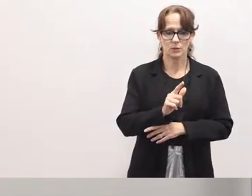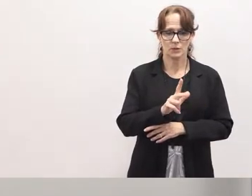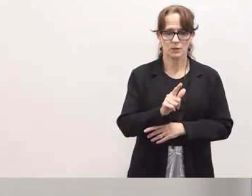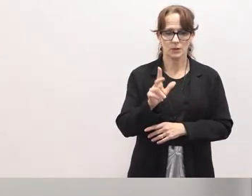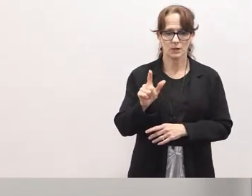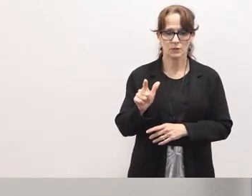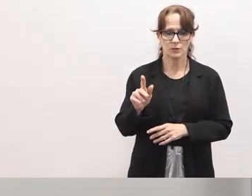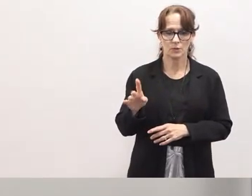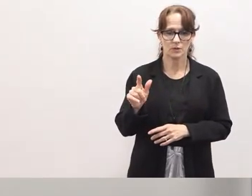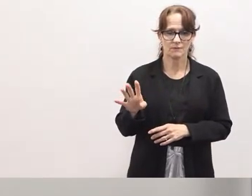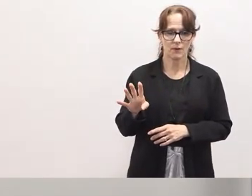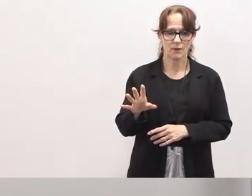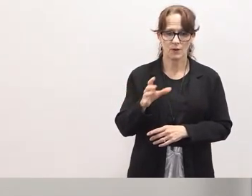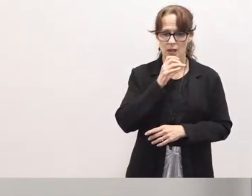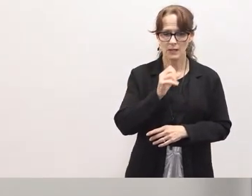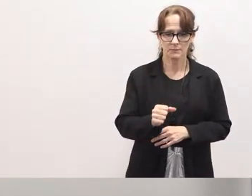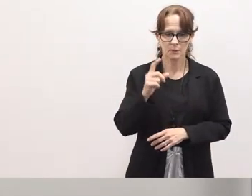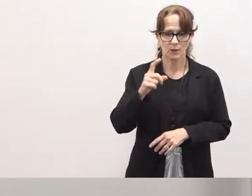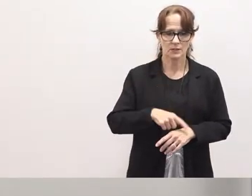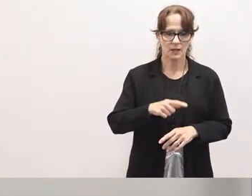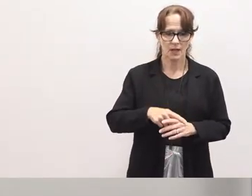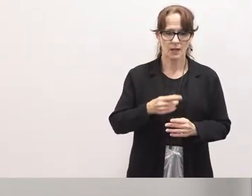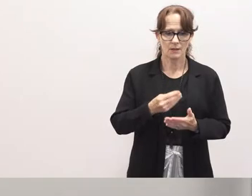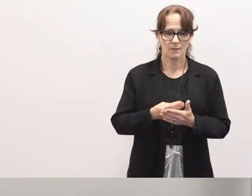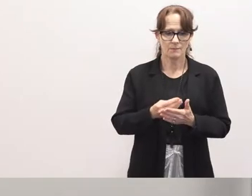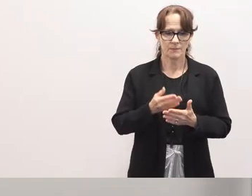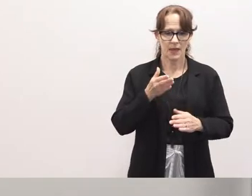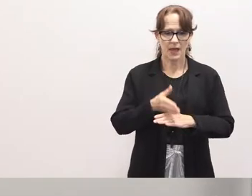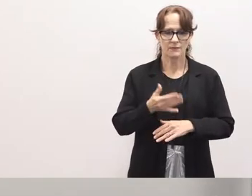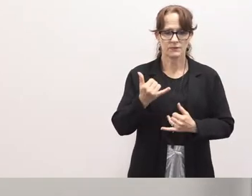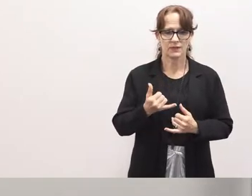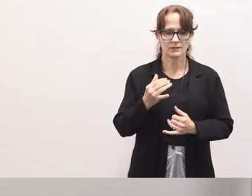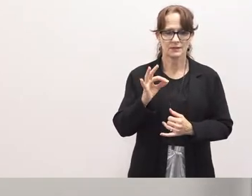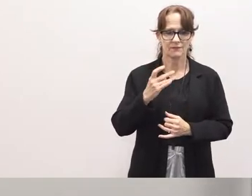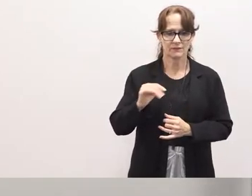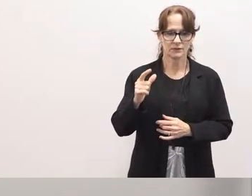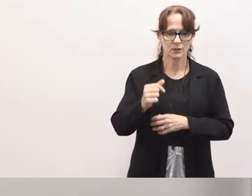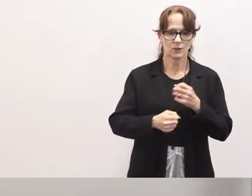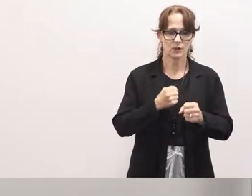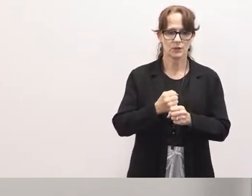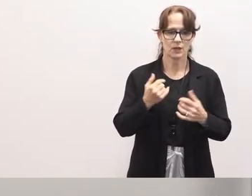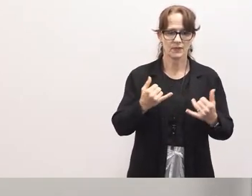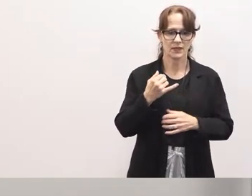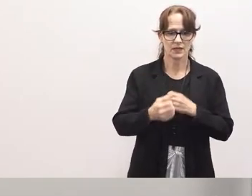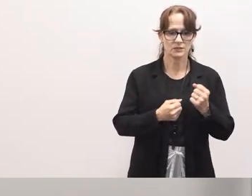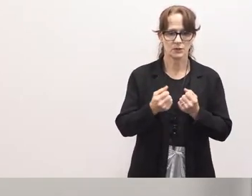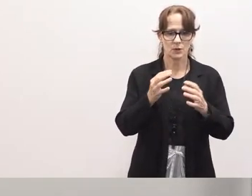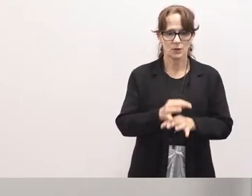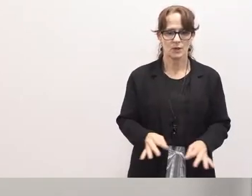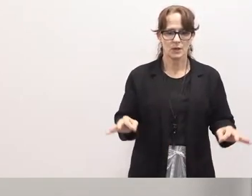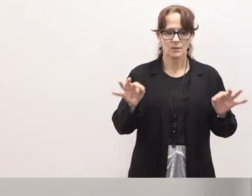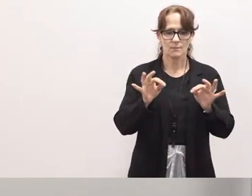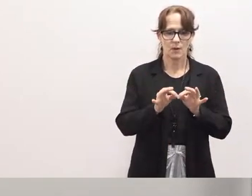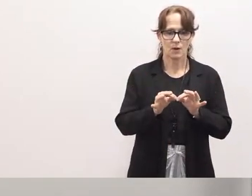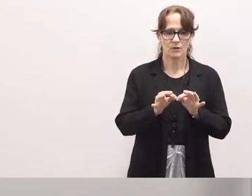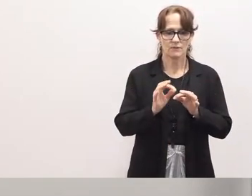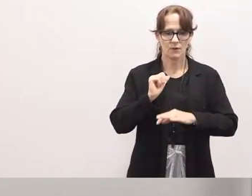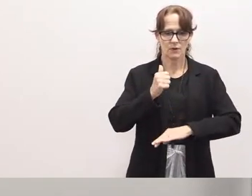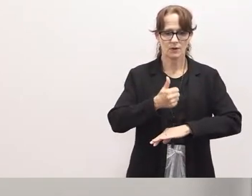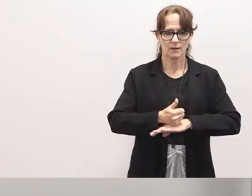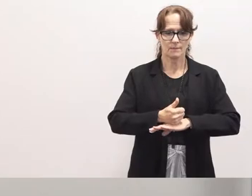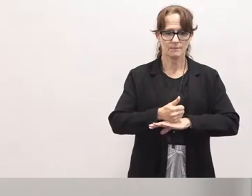23-24, the expiration of one-time funding after this fiscal year. So this year will be very important in terms of